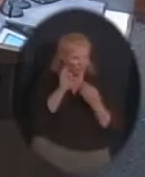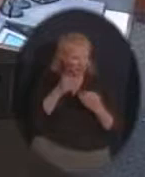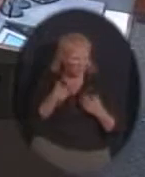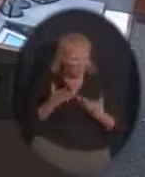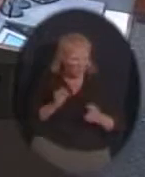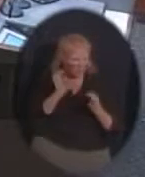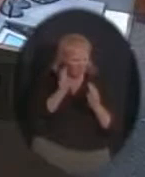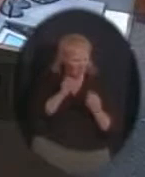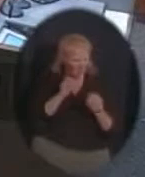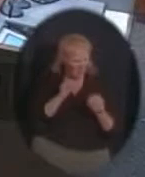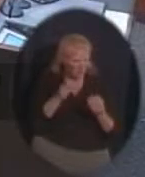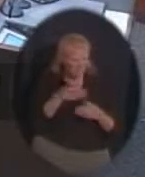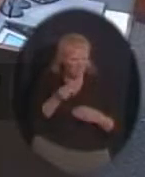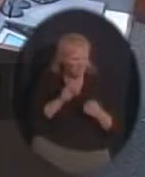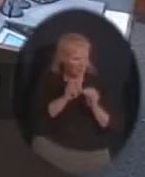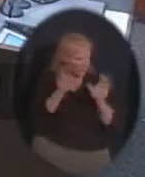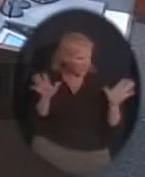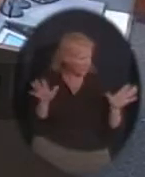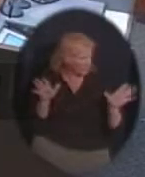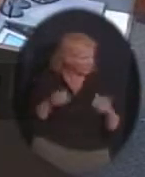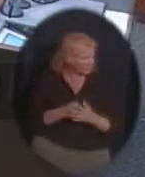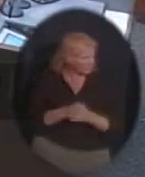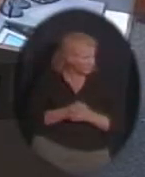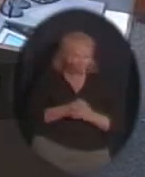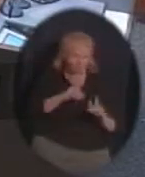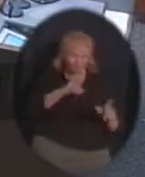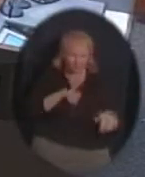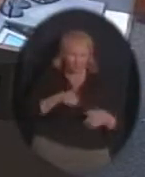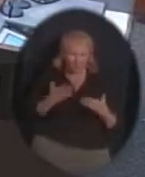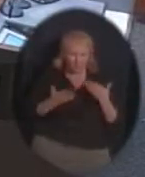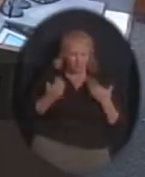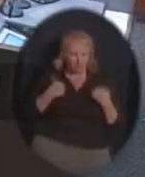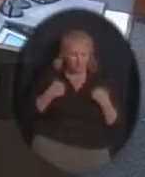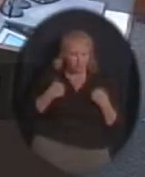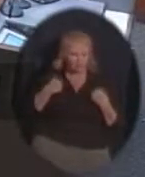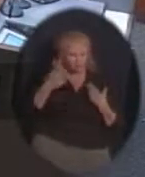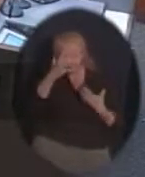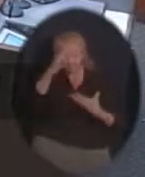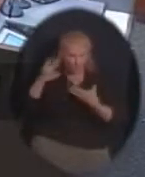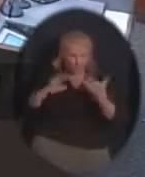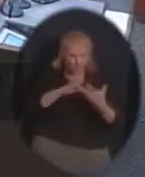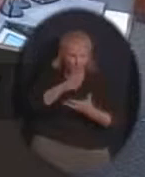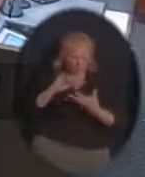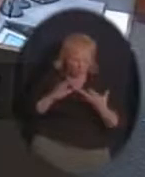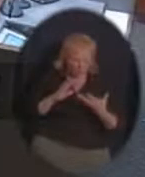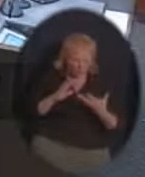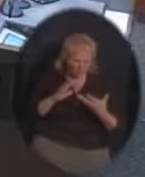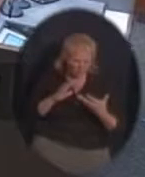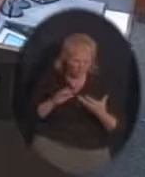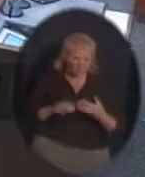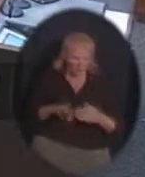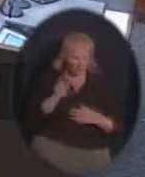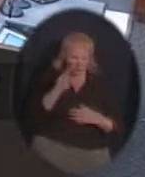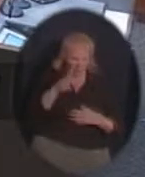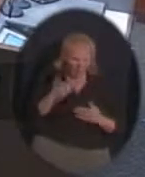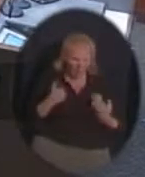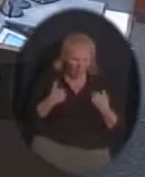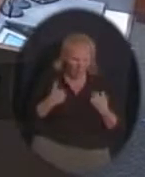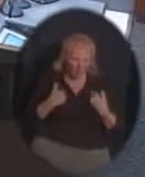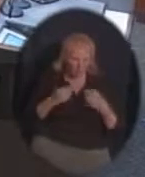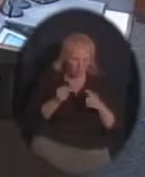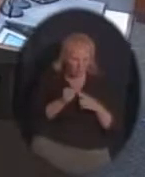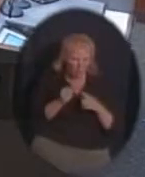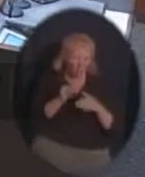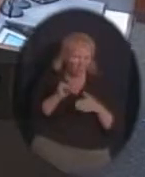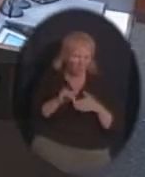clarification on that, please. There may be some confusion in that the form that we're asked to fill out for board reports has the word bid on it, and we